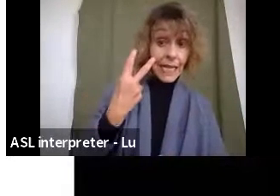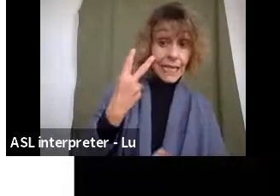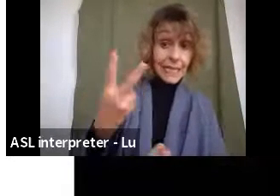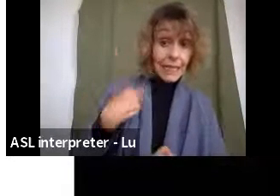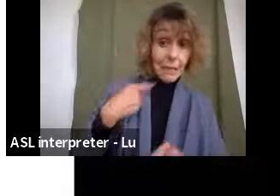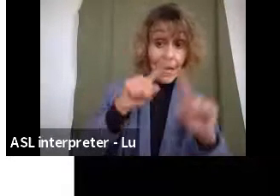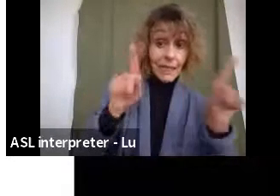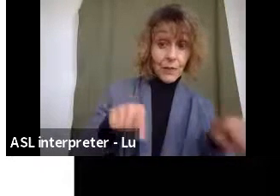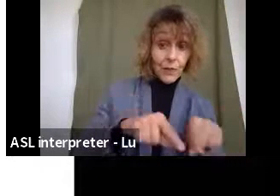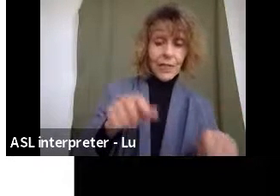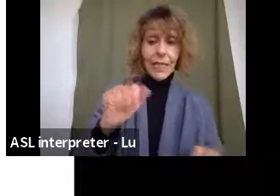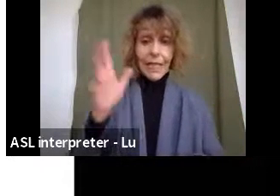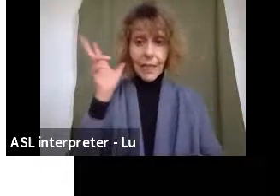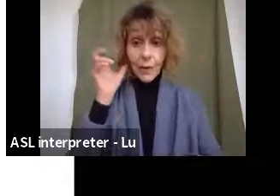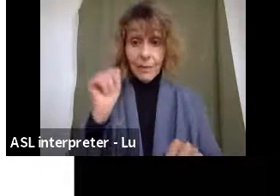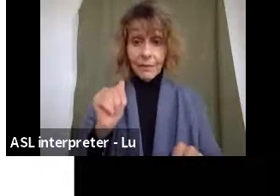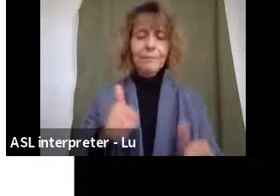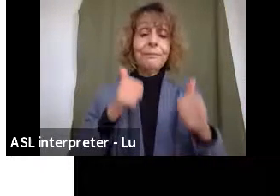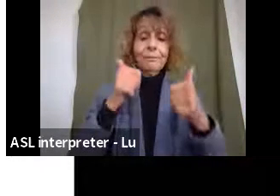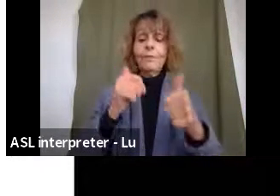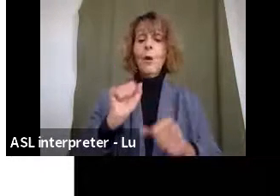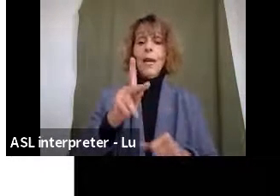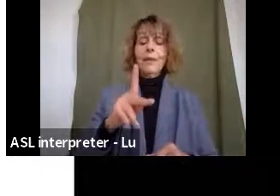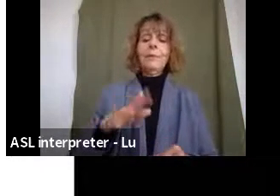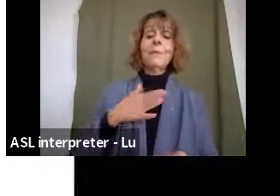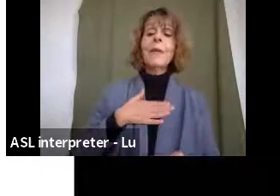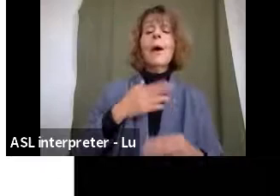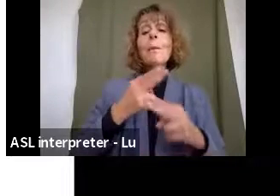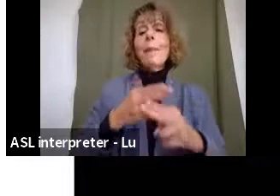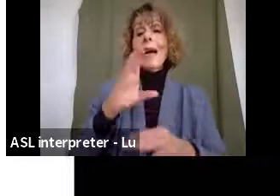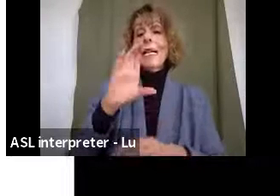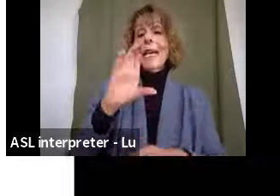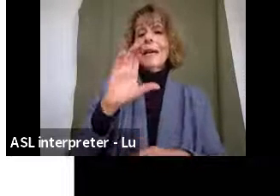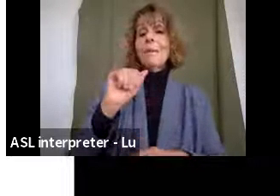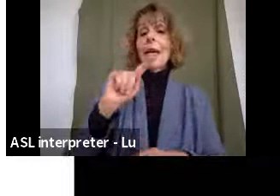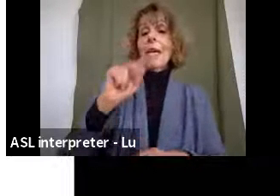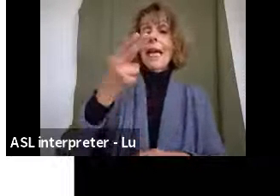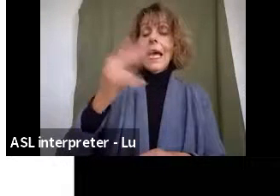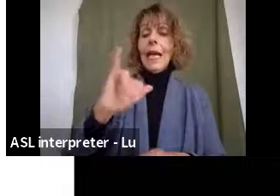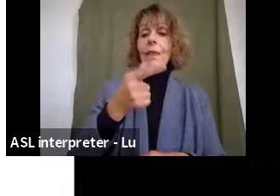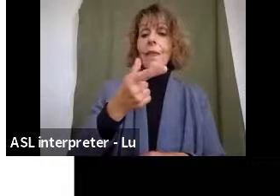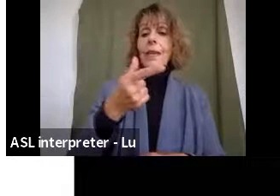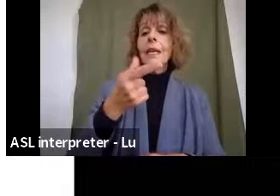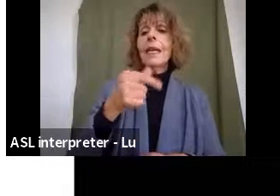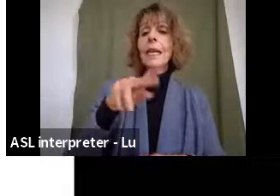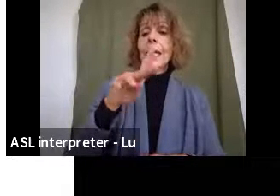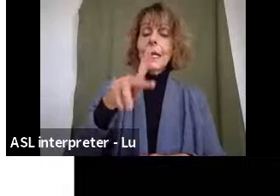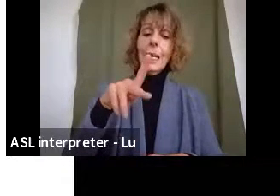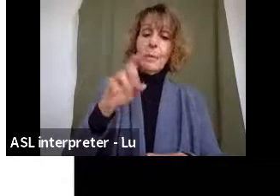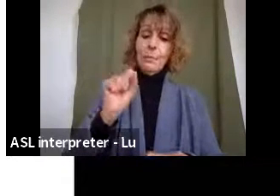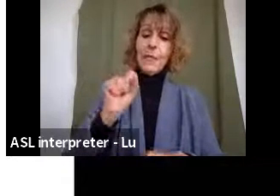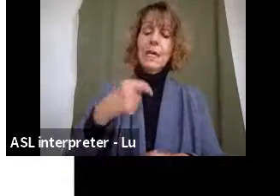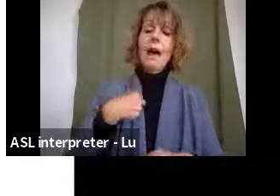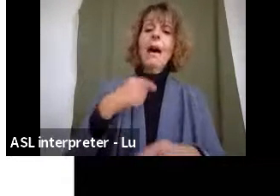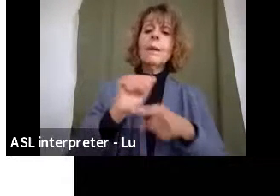Yep, okay. So I'm Kathy Gibbs. I'm the Director of Training at the New England ADA Center. I'm a colleague